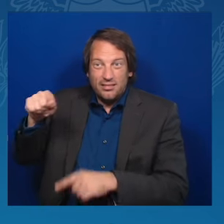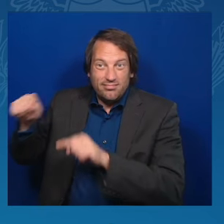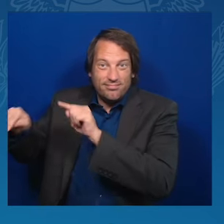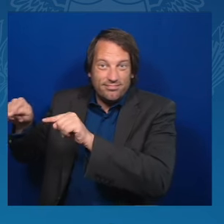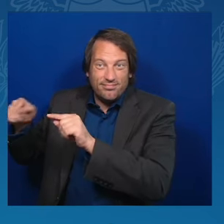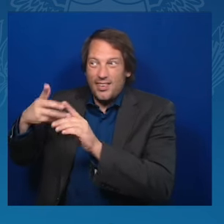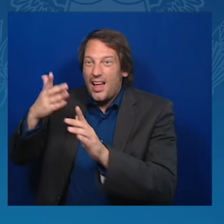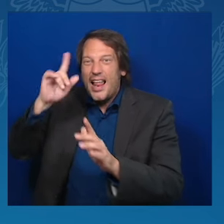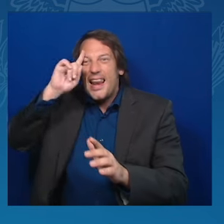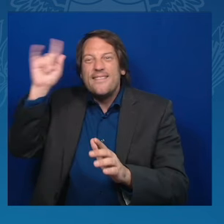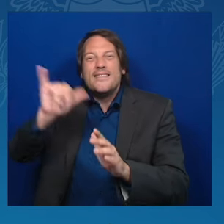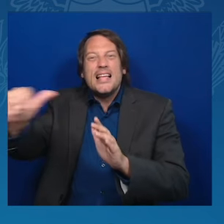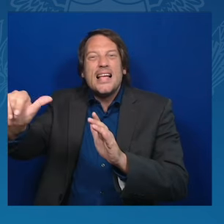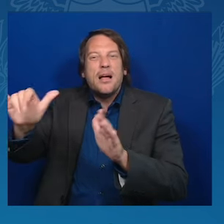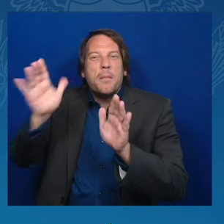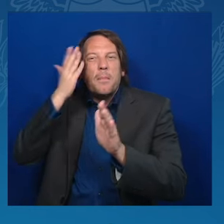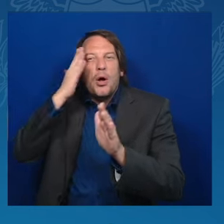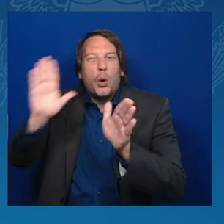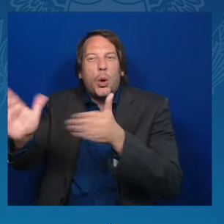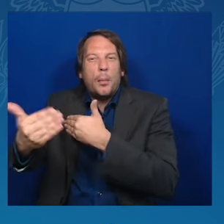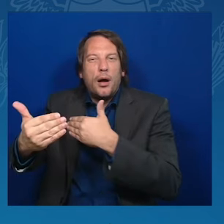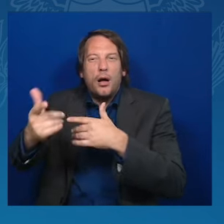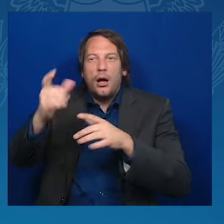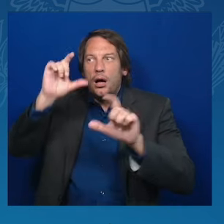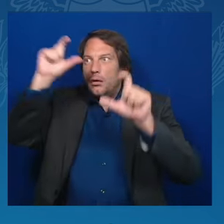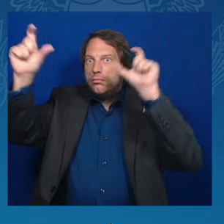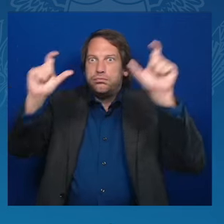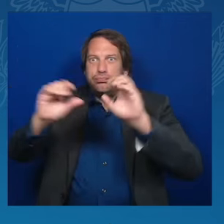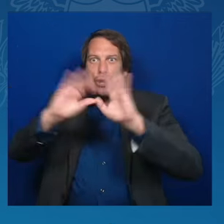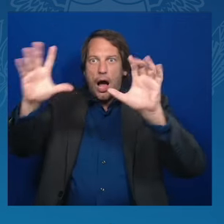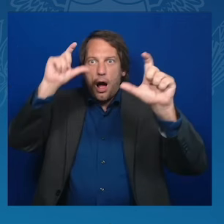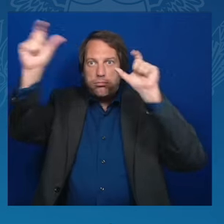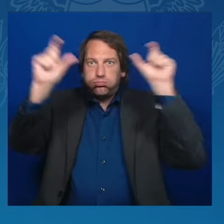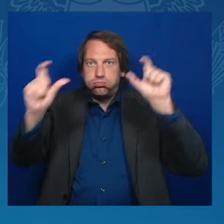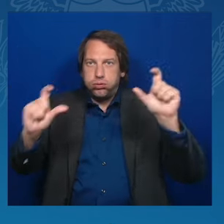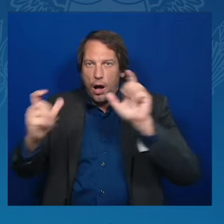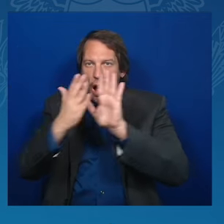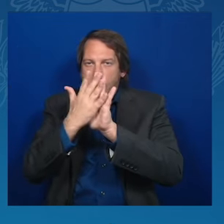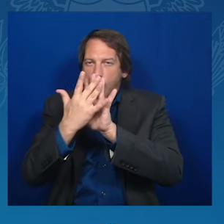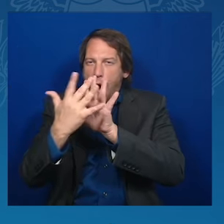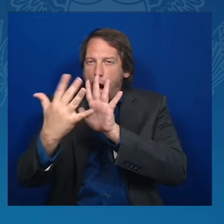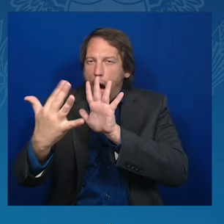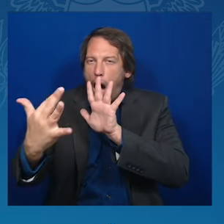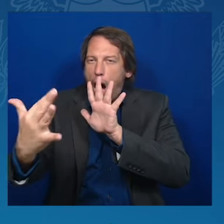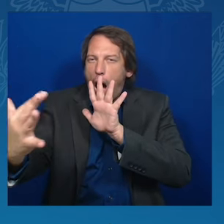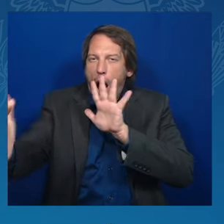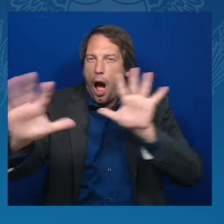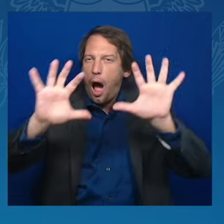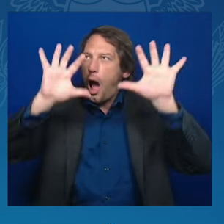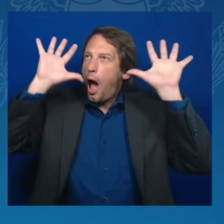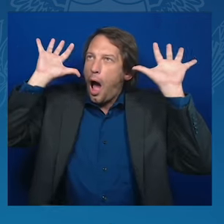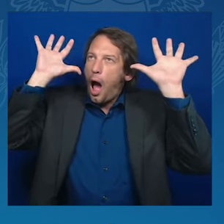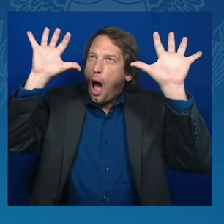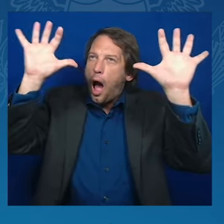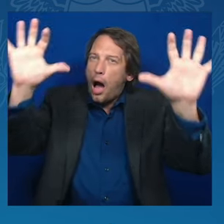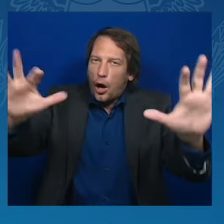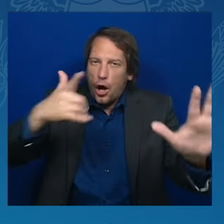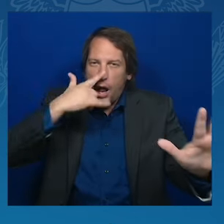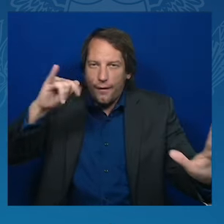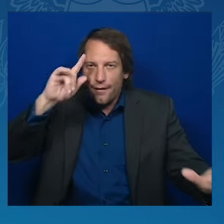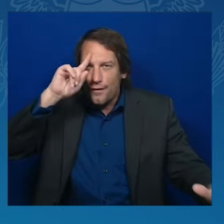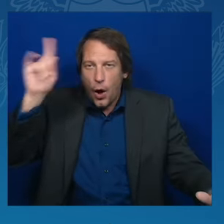seem to extend on forever. Early in her career, Kusama wrote a letter to the great American painter, George